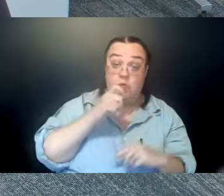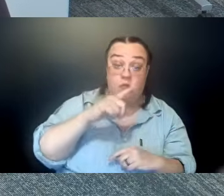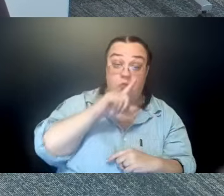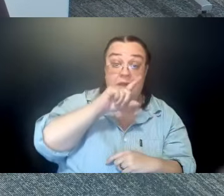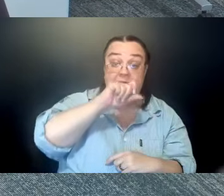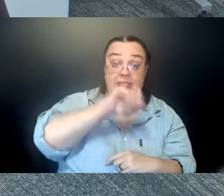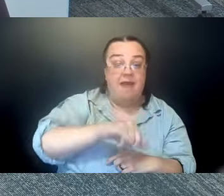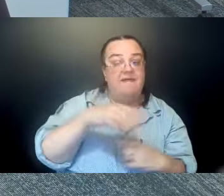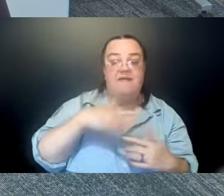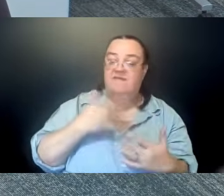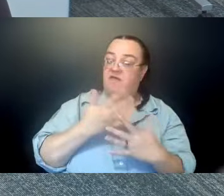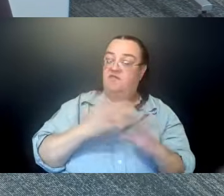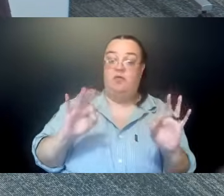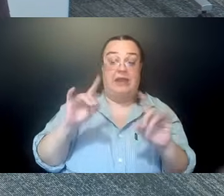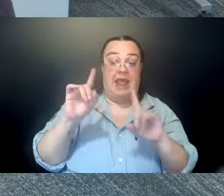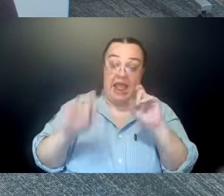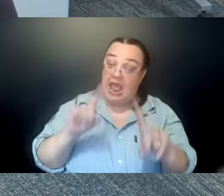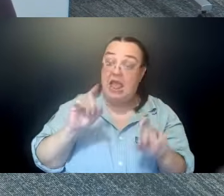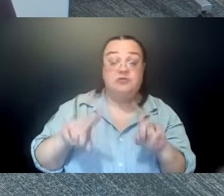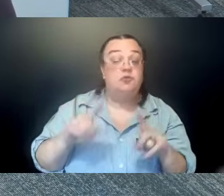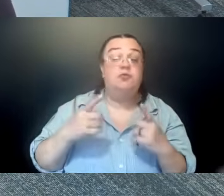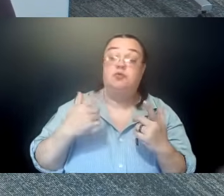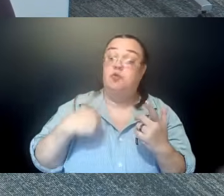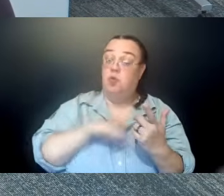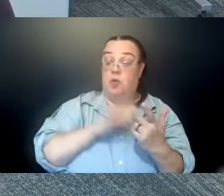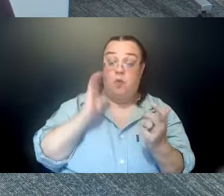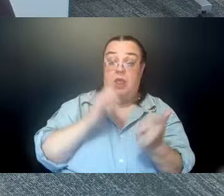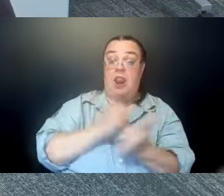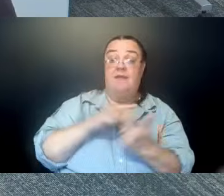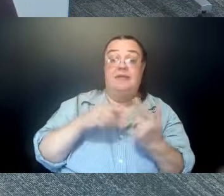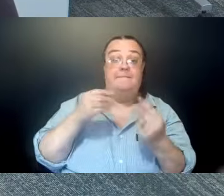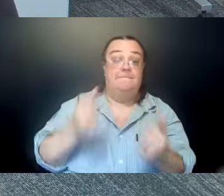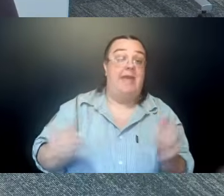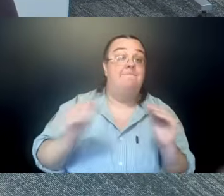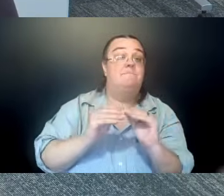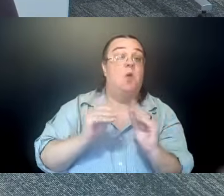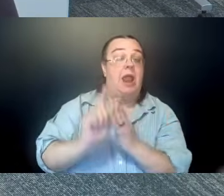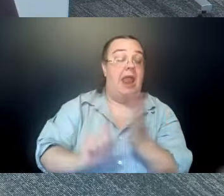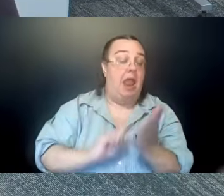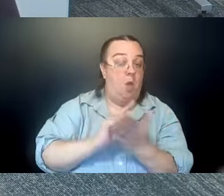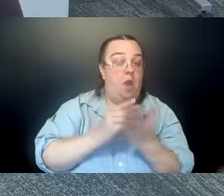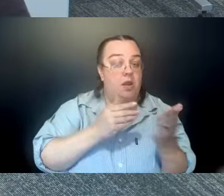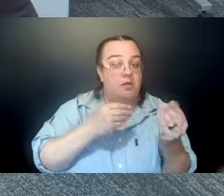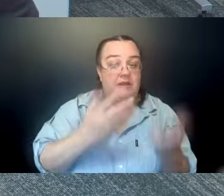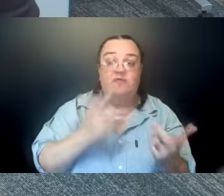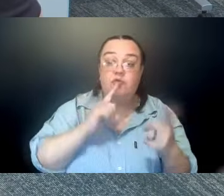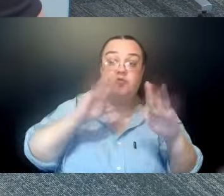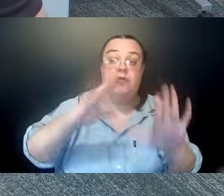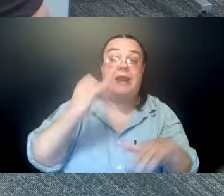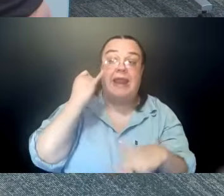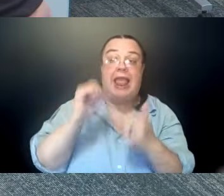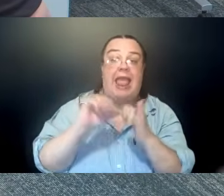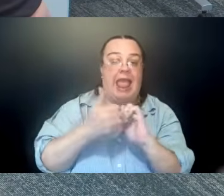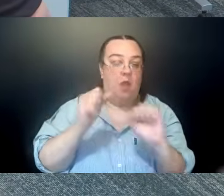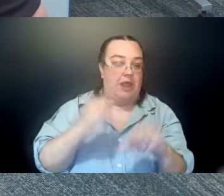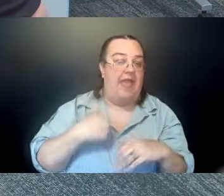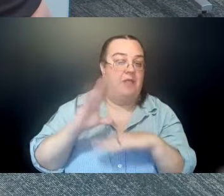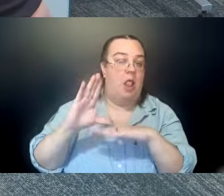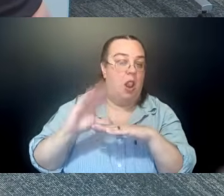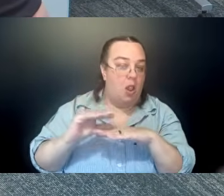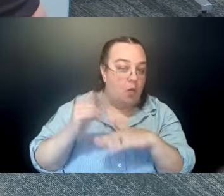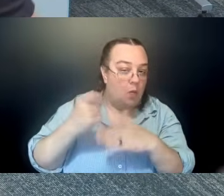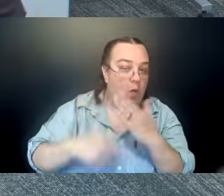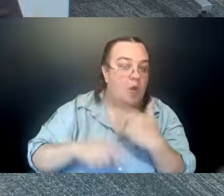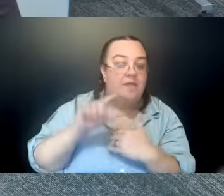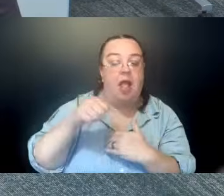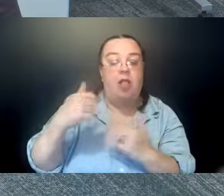to ask questions. We'd love to spend many more hours bringing you great ideas on how you could get low-cost or other projects